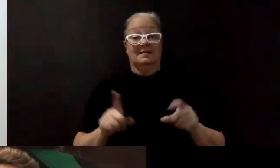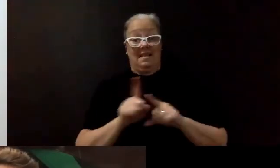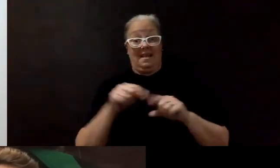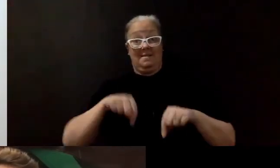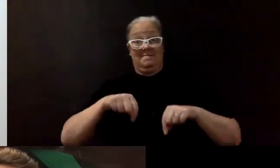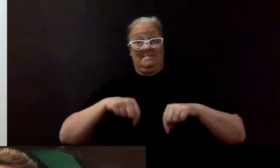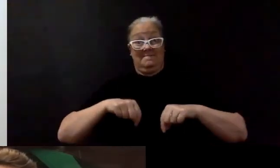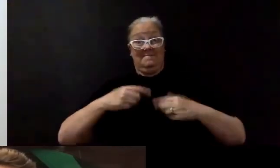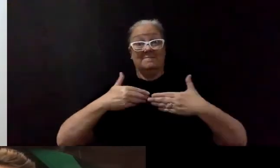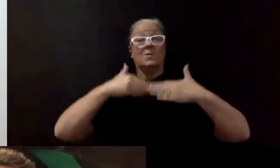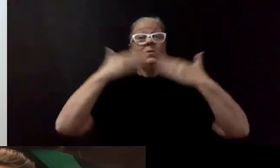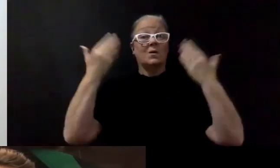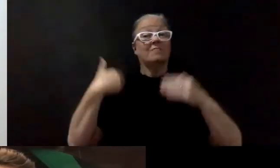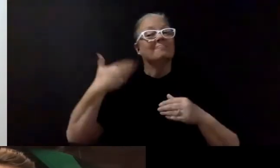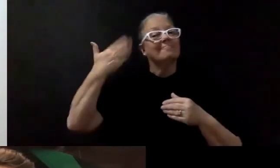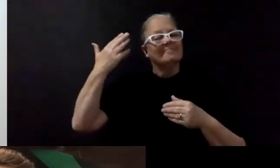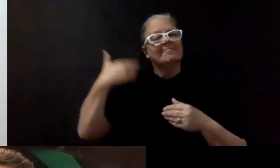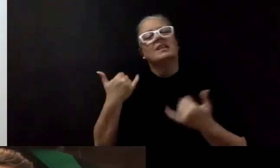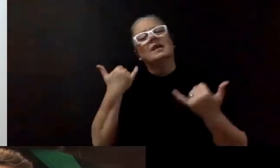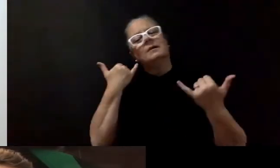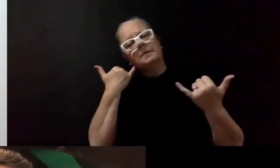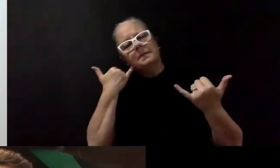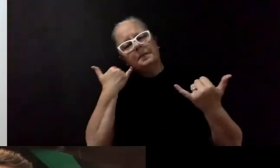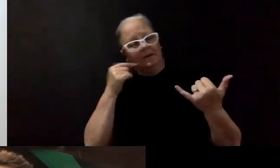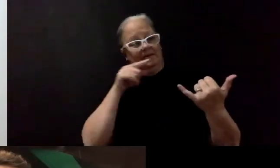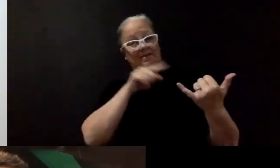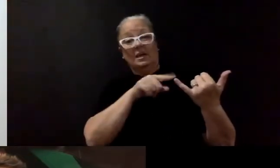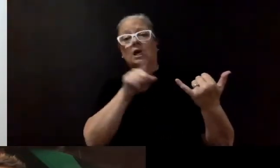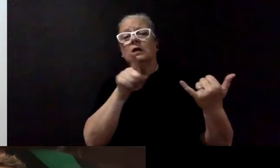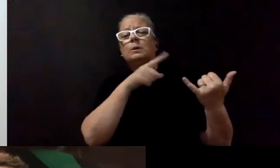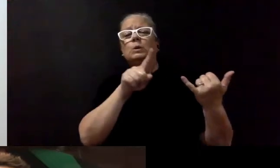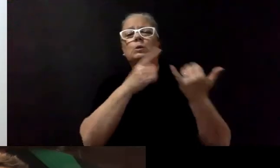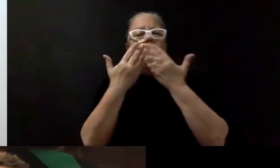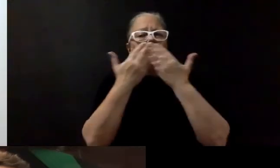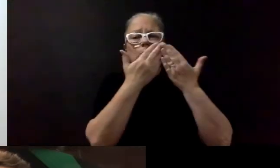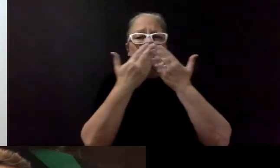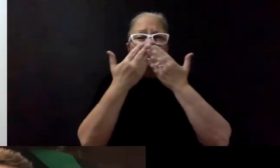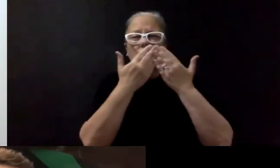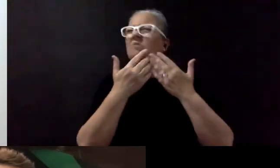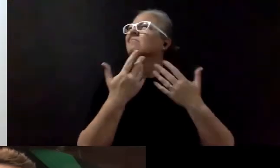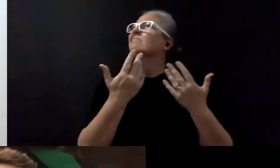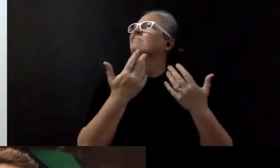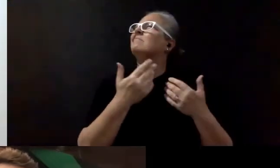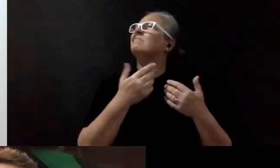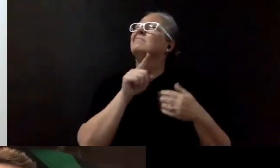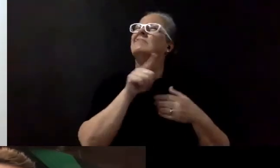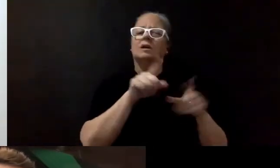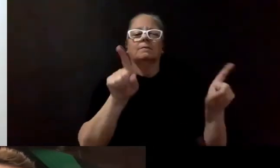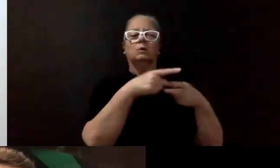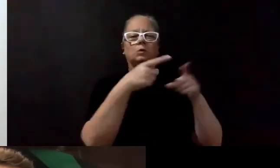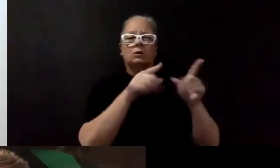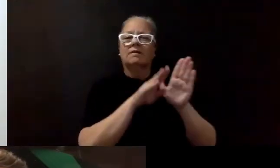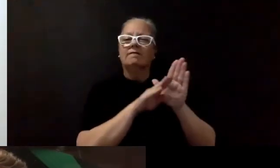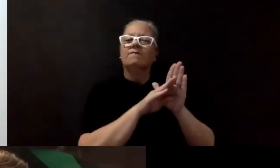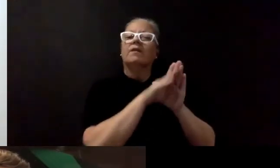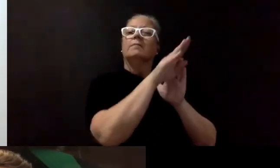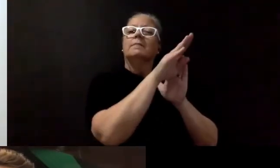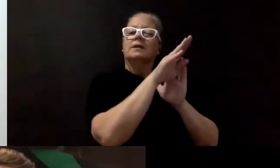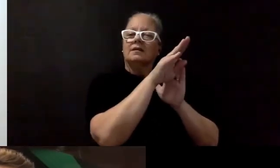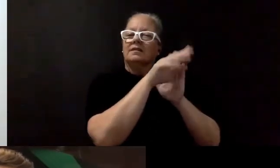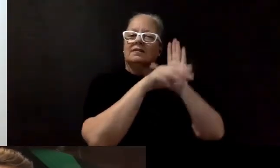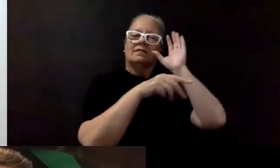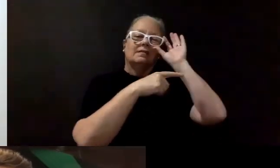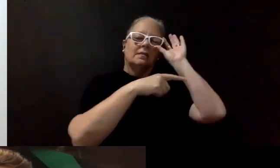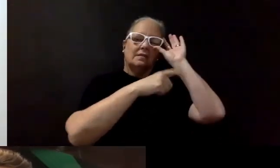with a music school or a music development program for young people up in Northland in North